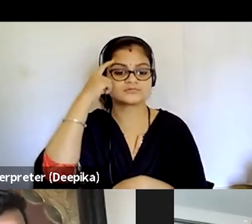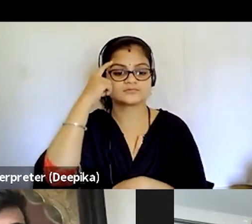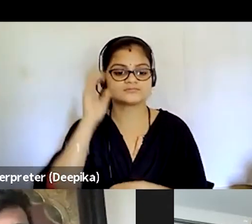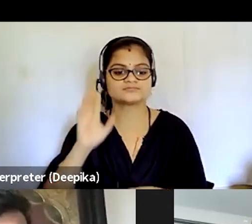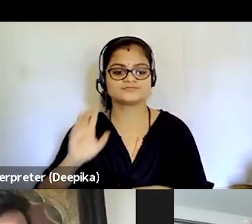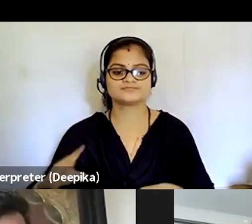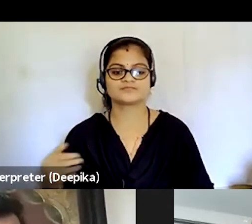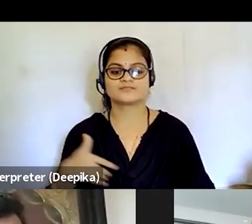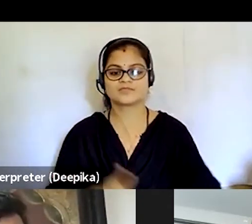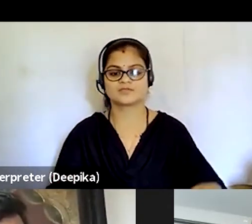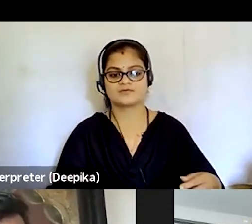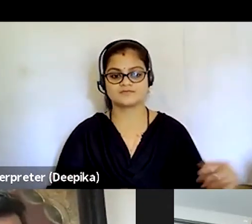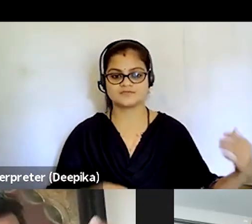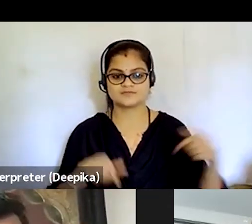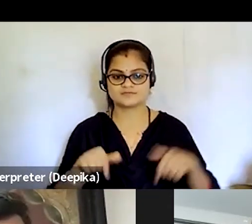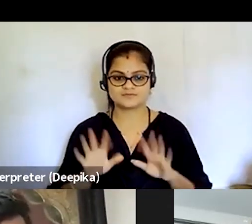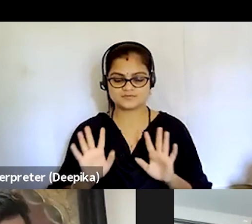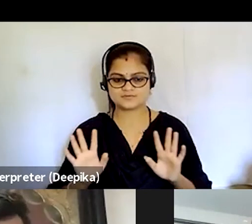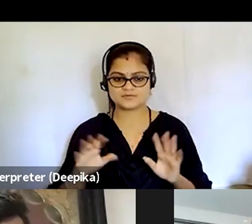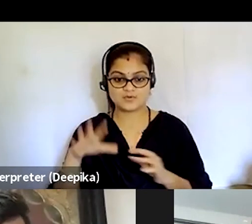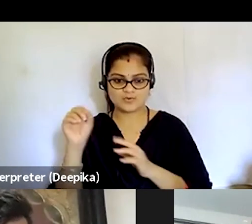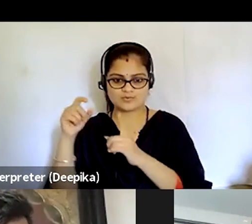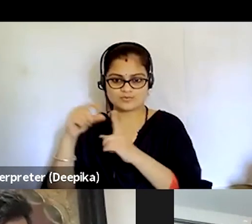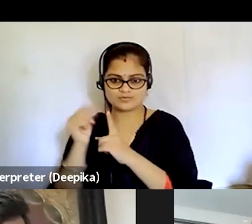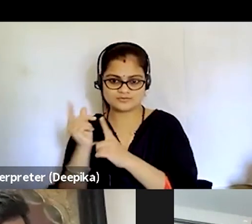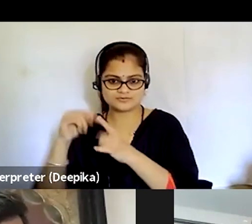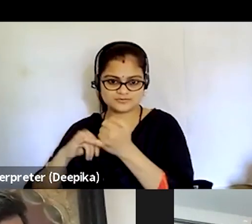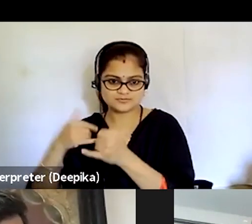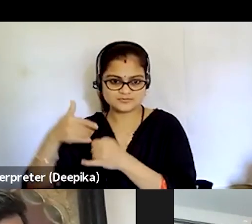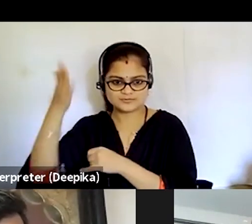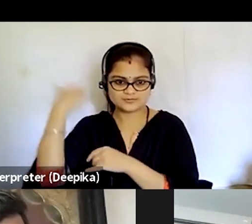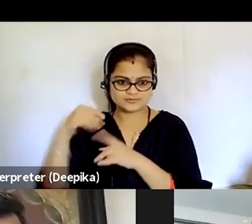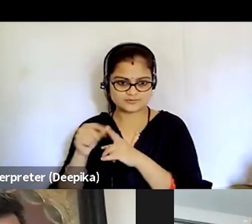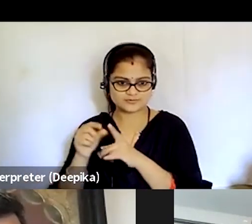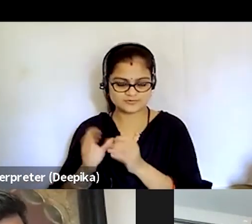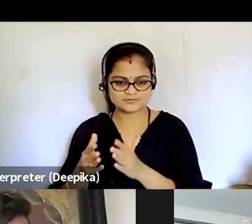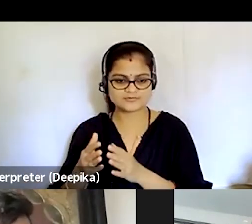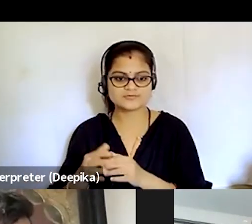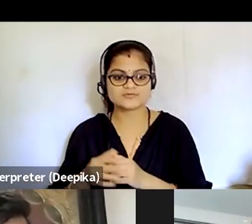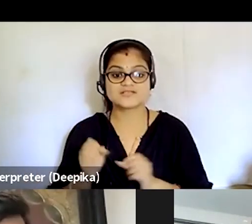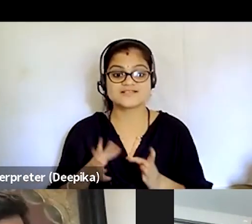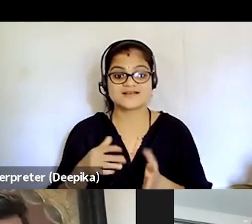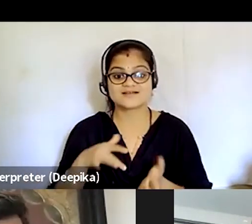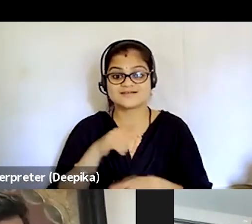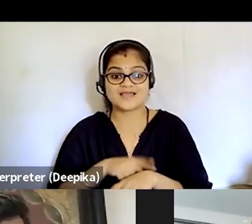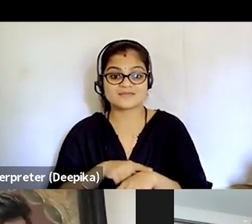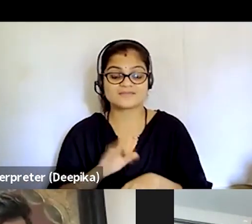it started looking like what Opus was 12 years ago. And in those early days, you